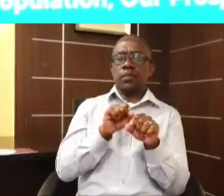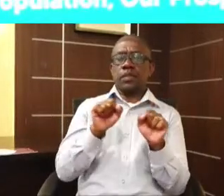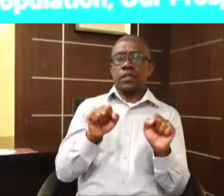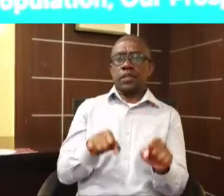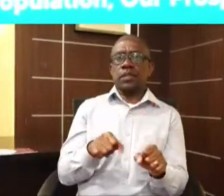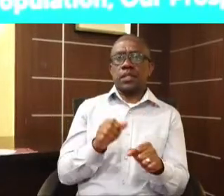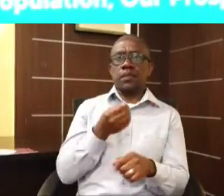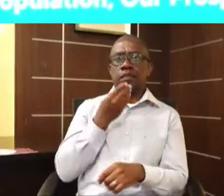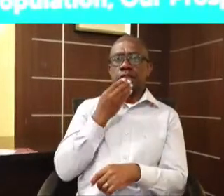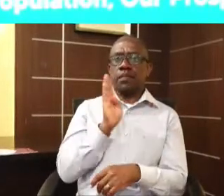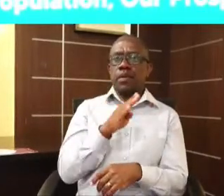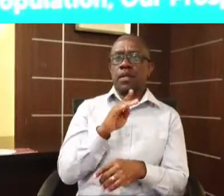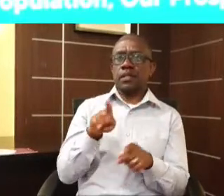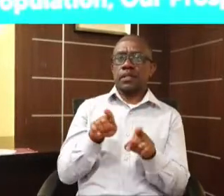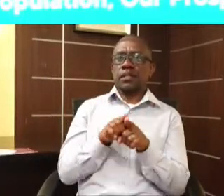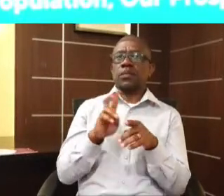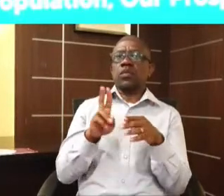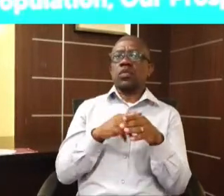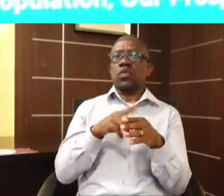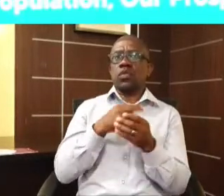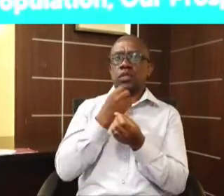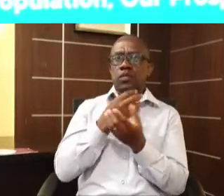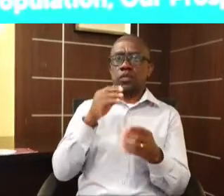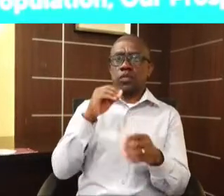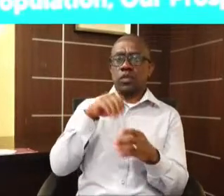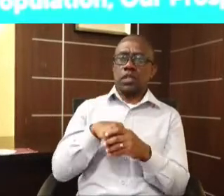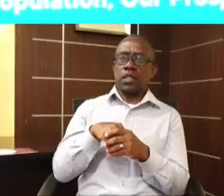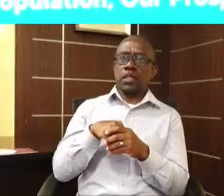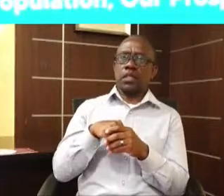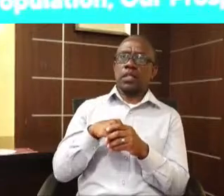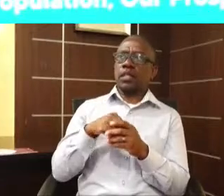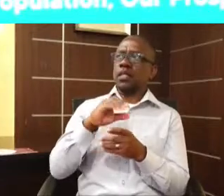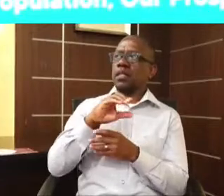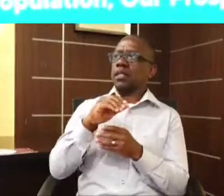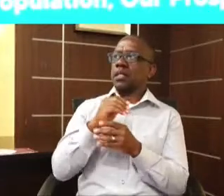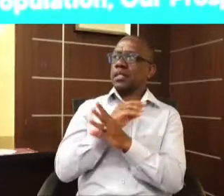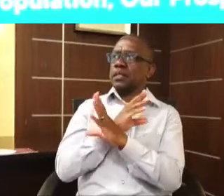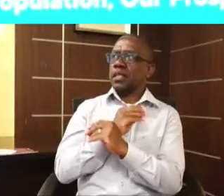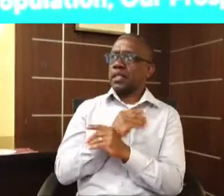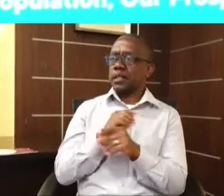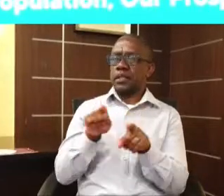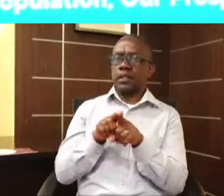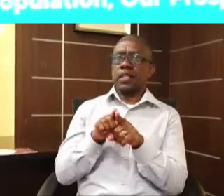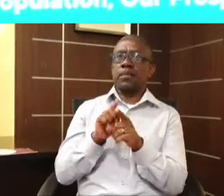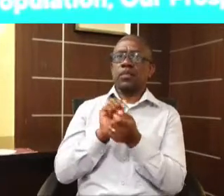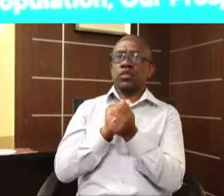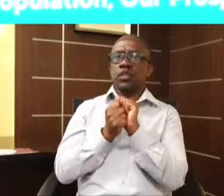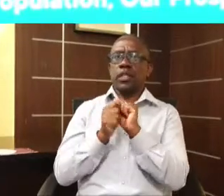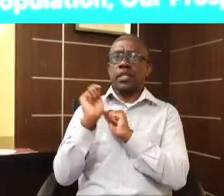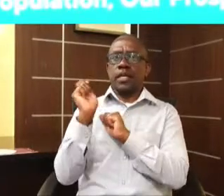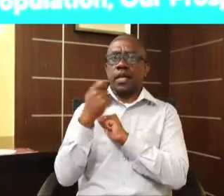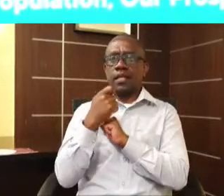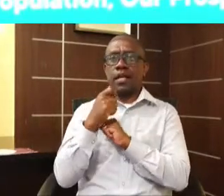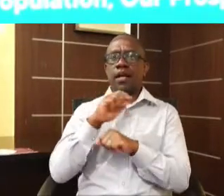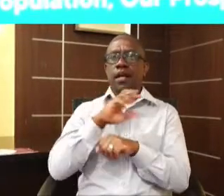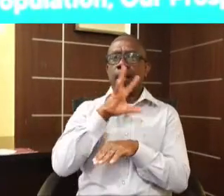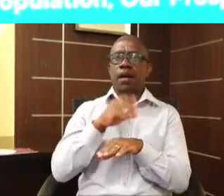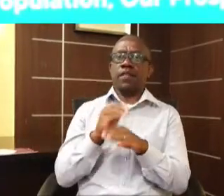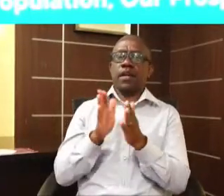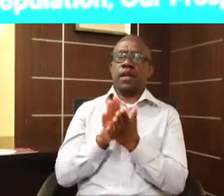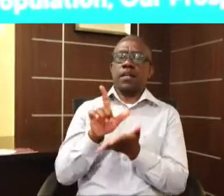information that is available in the farmer chat to Kenyan context, African context, and local